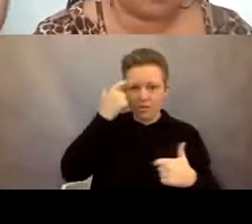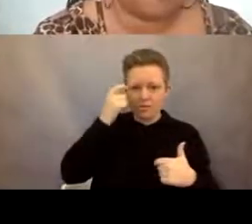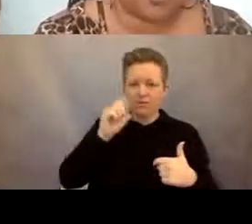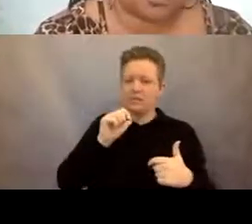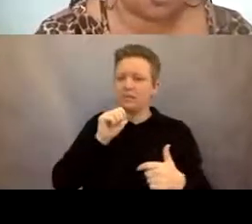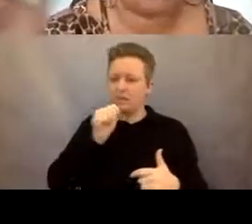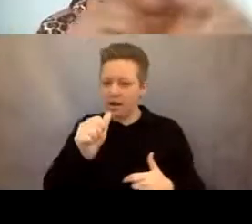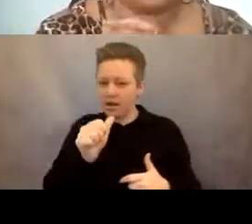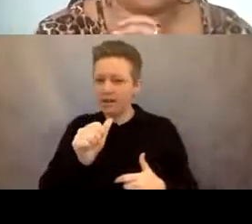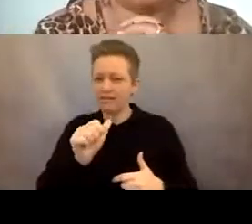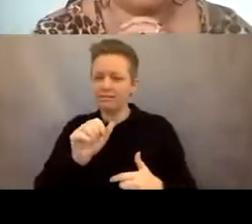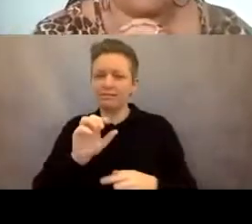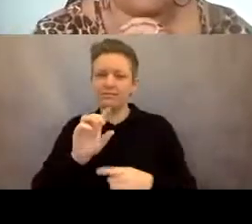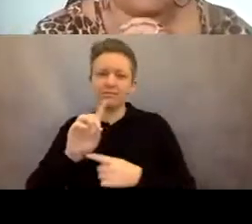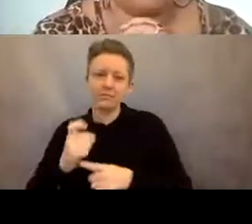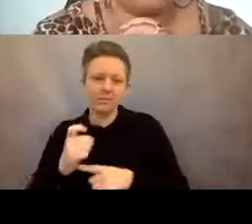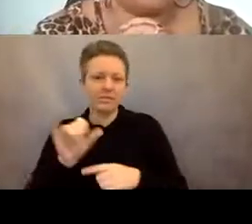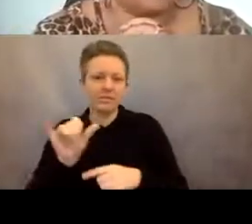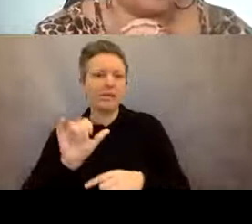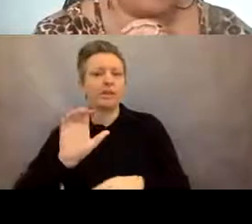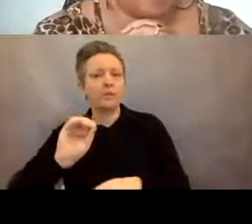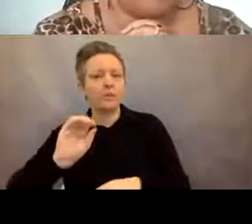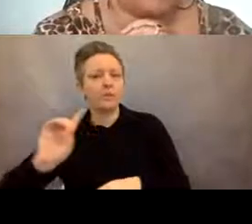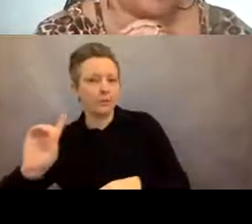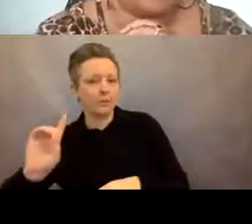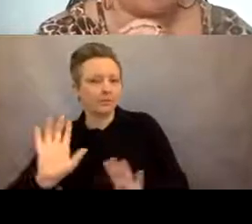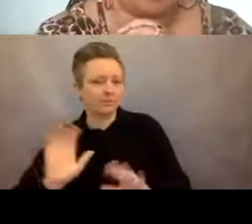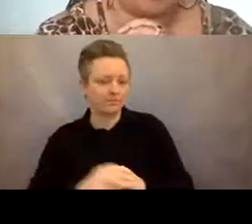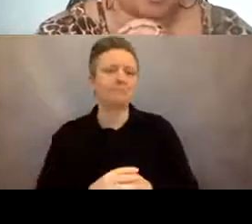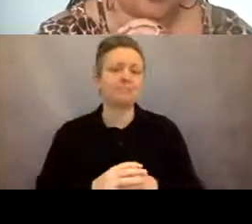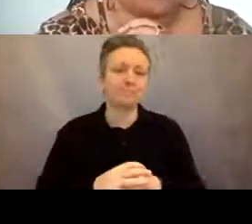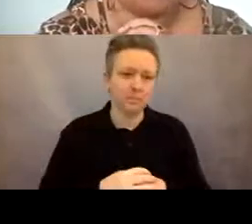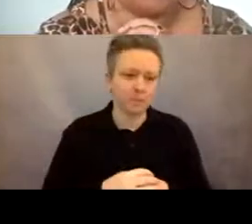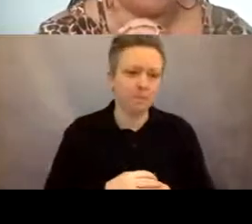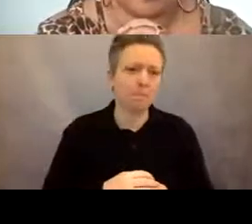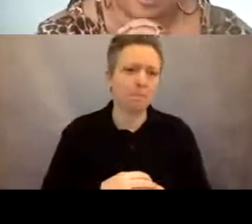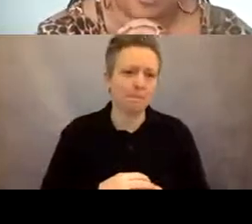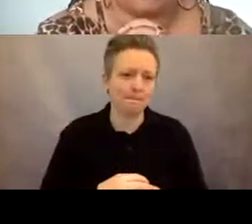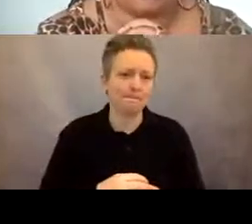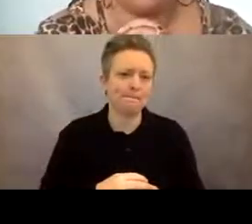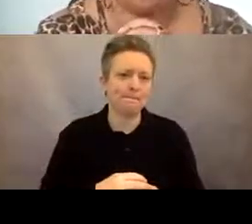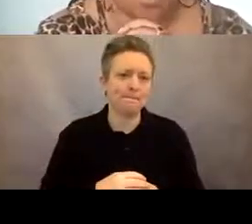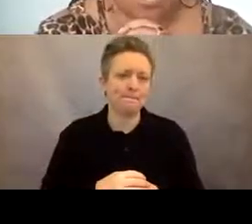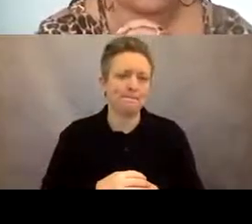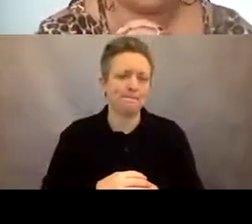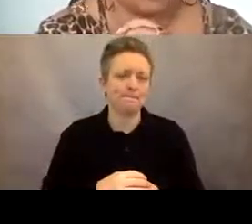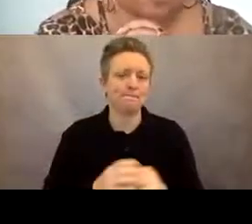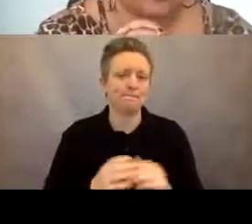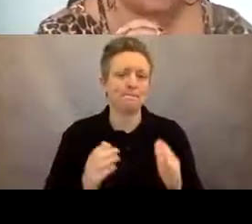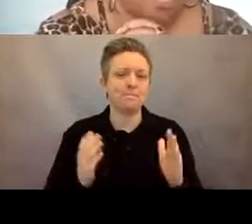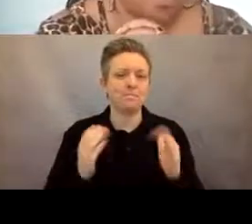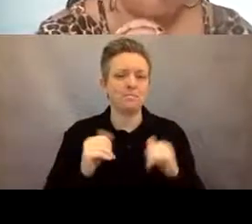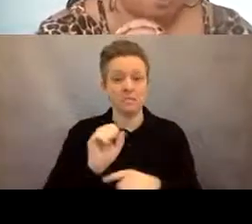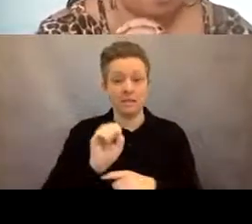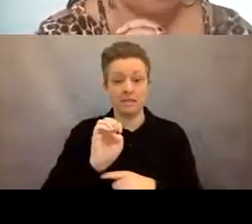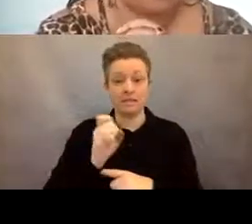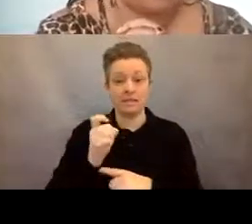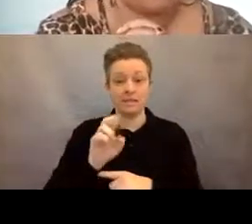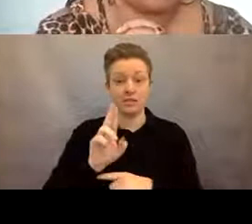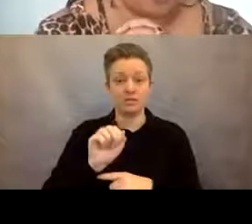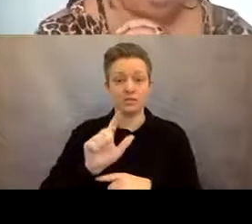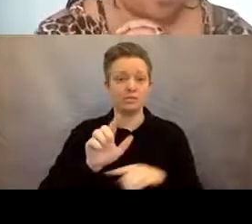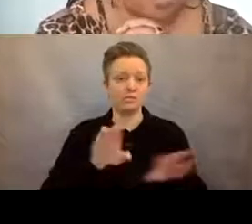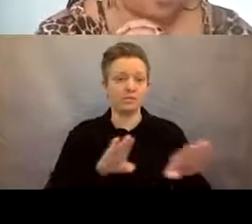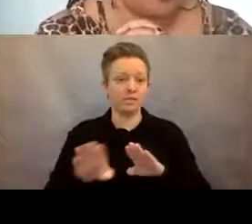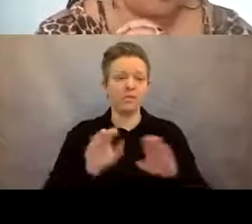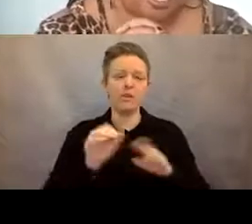oppositional defiance disorder, things like that. And then sexual behaviors not typical of age groups. So again, why it's important to talk about